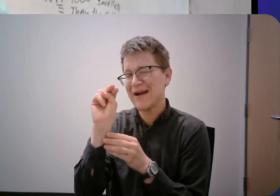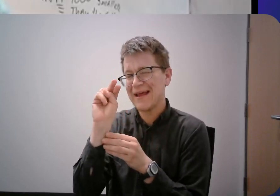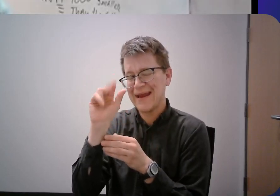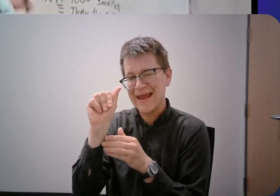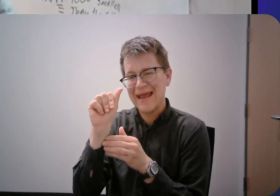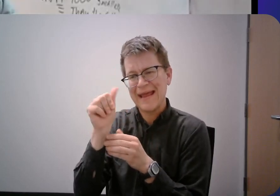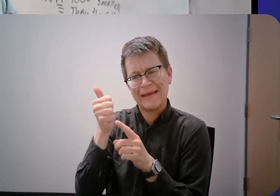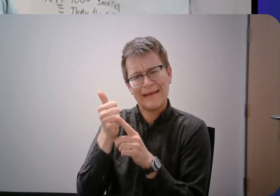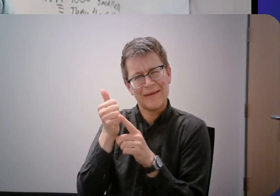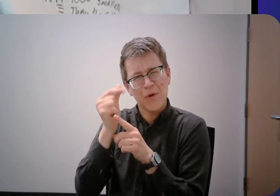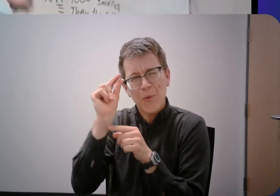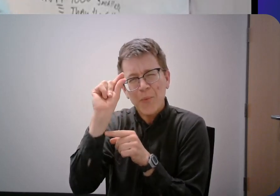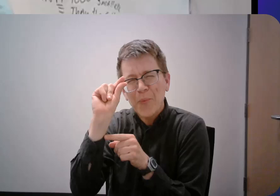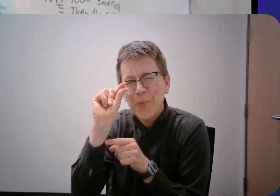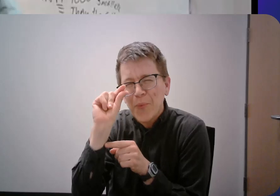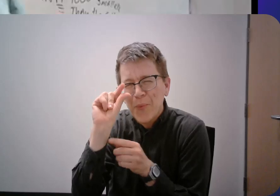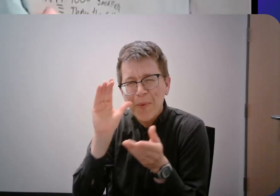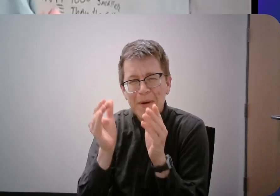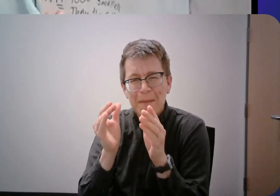right? Yeah.